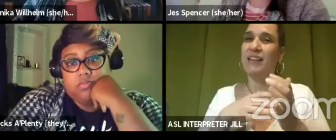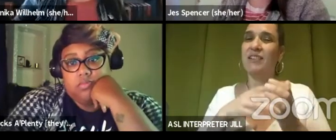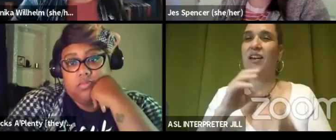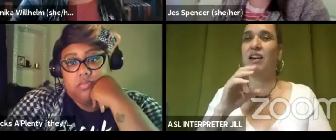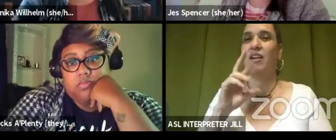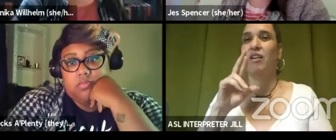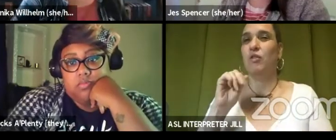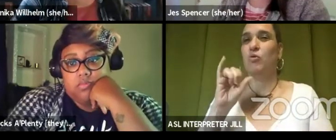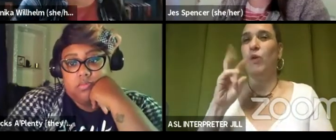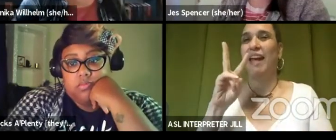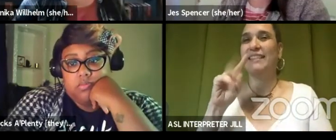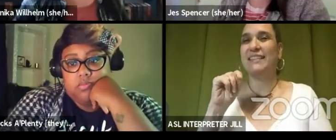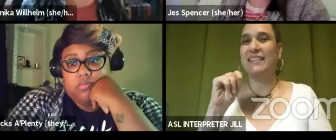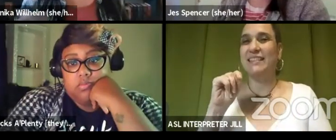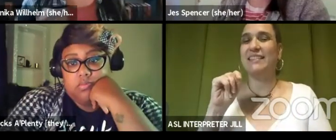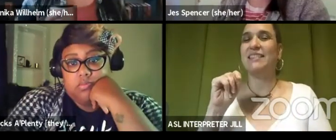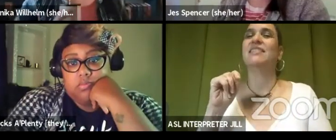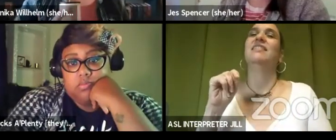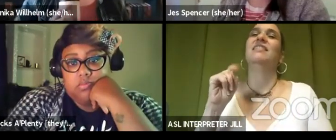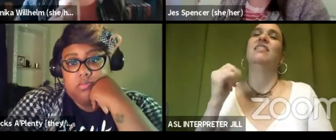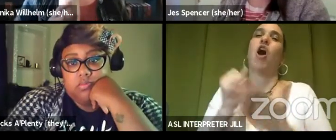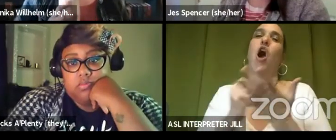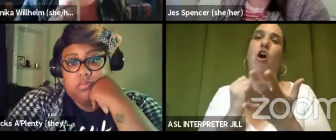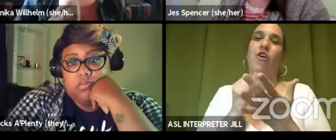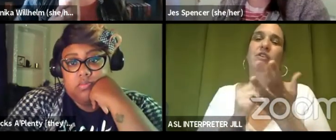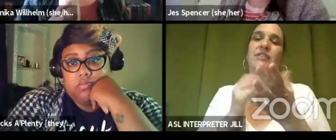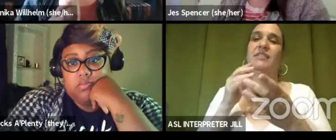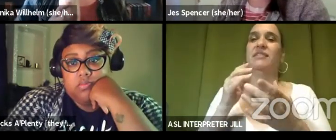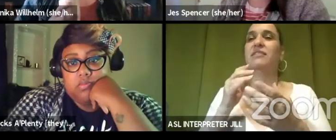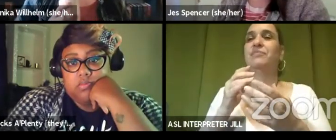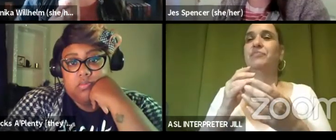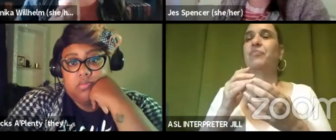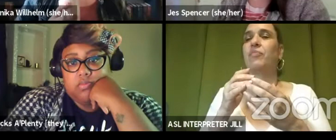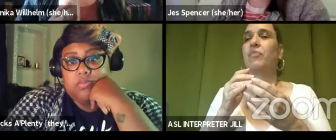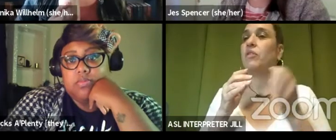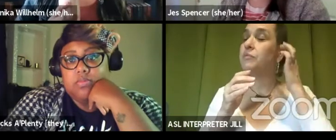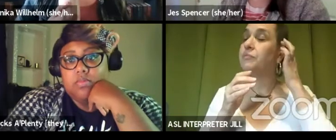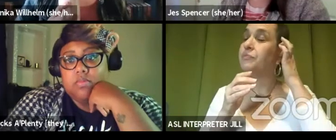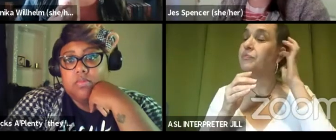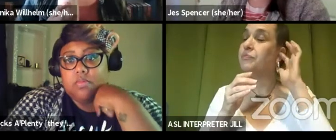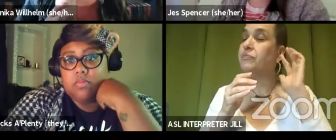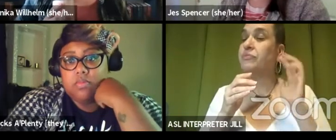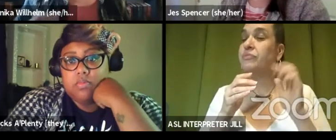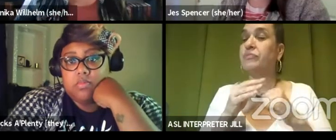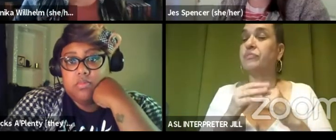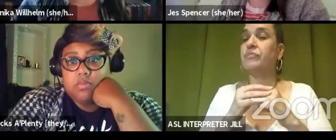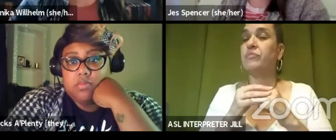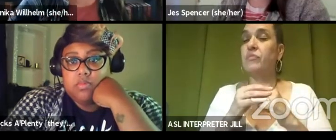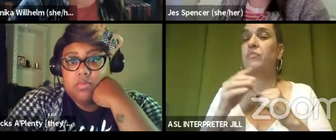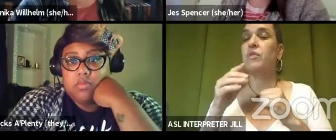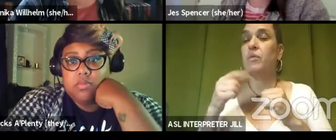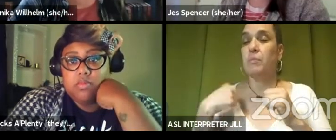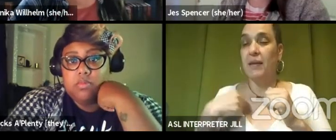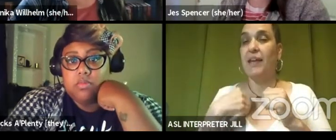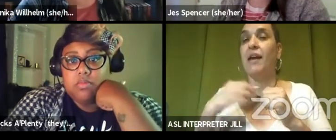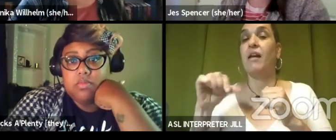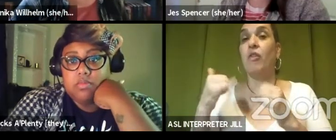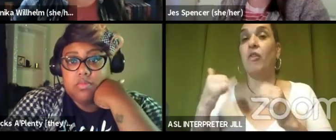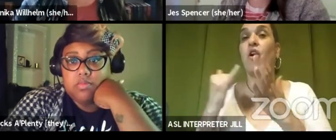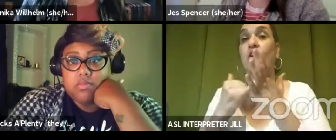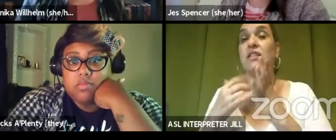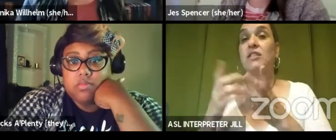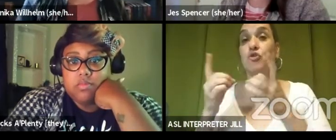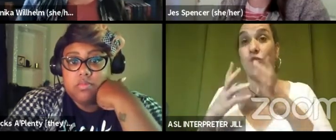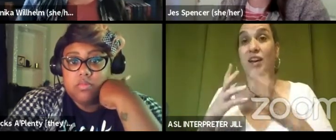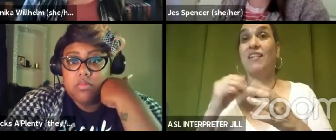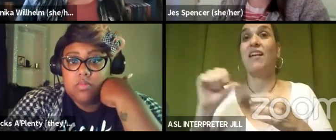she's a queen. And one of the things that we've talked about, like me and other artistic directors and other leaders in the